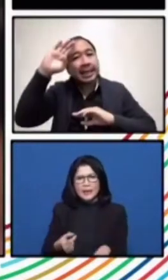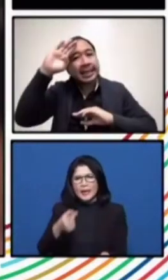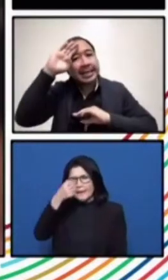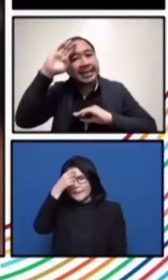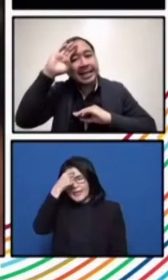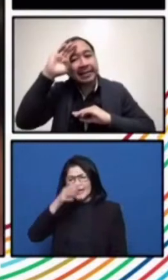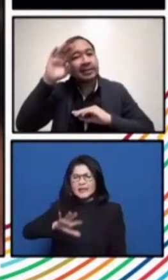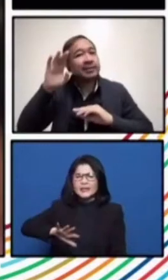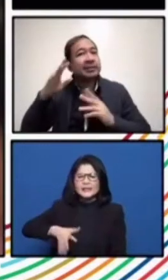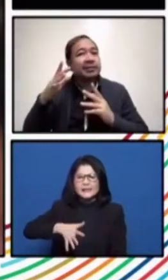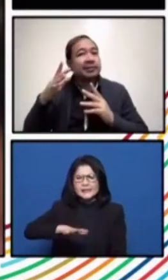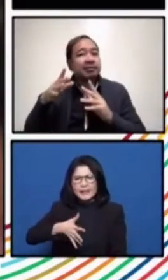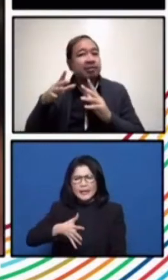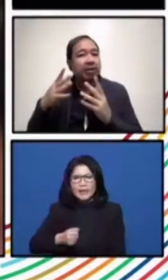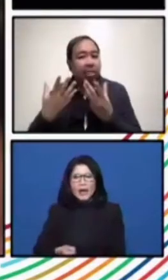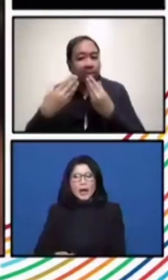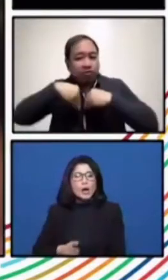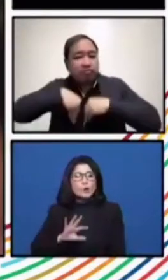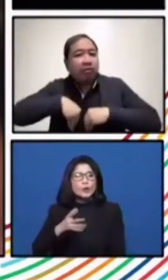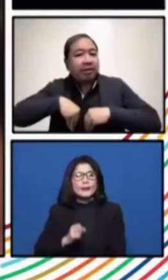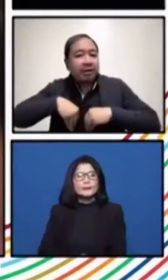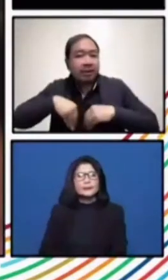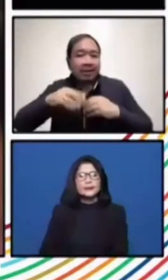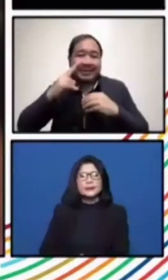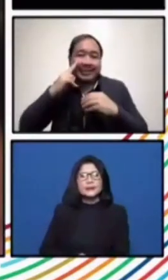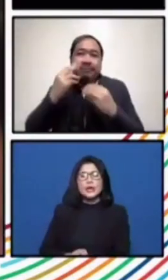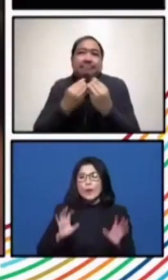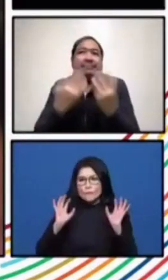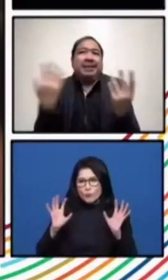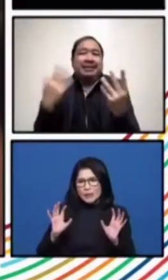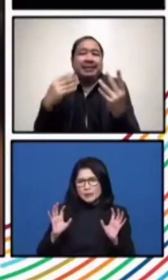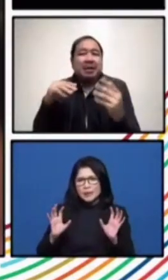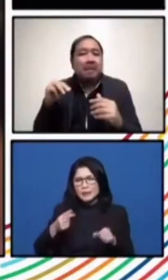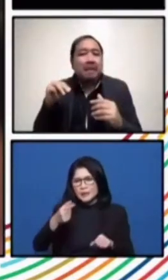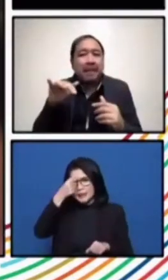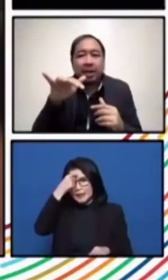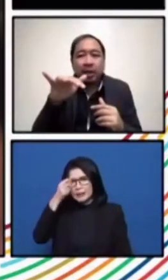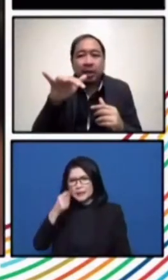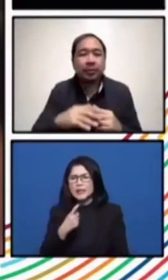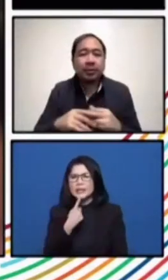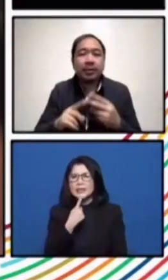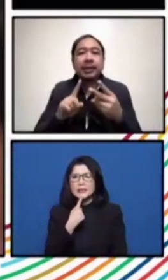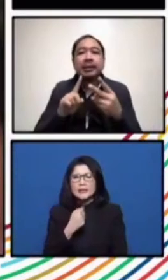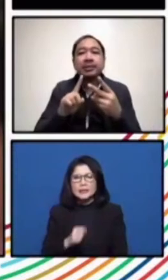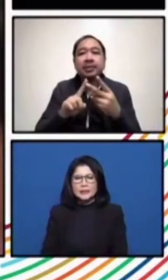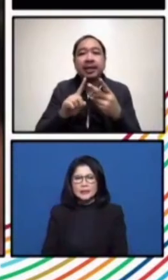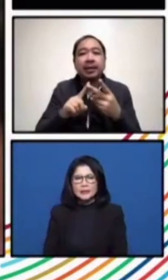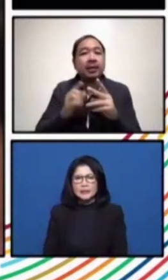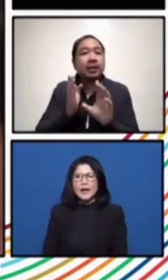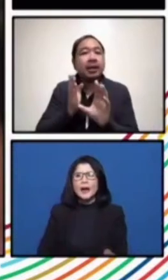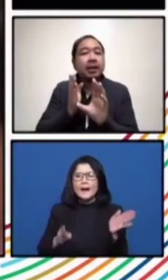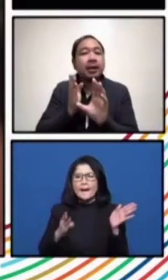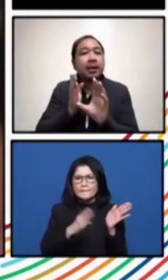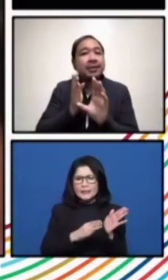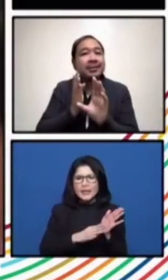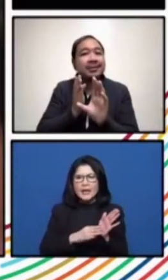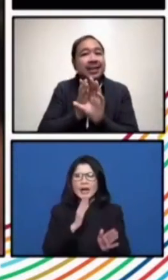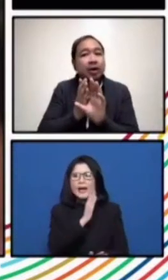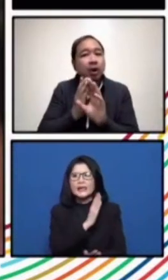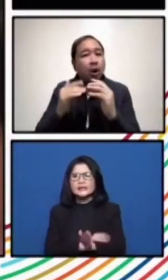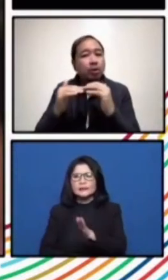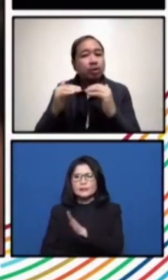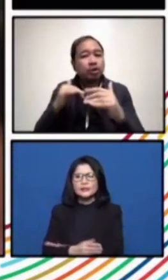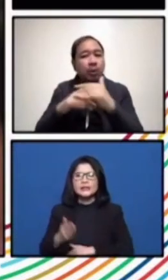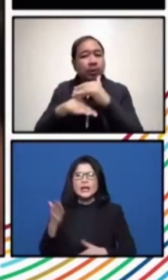hundreds of millions of people next I would like to talk about psychosocial disability for psychosocial disability we have two big